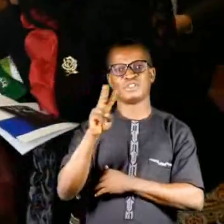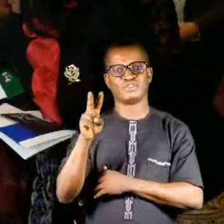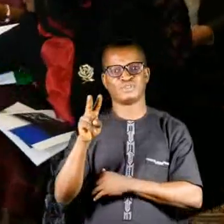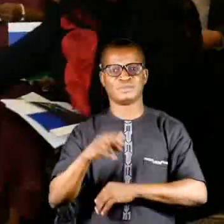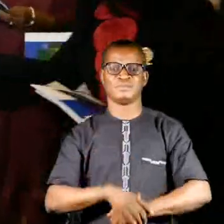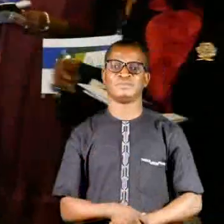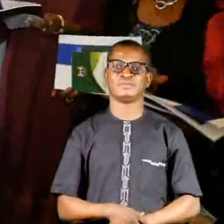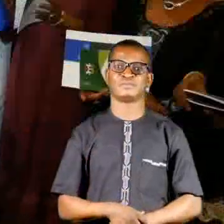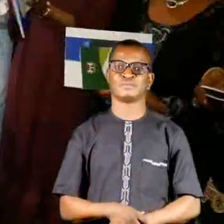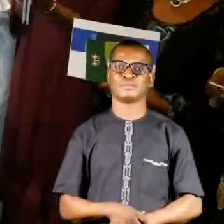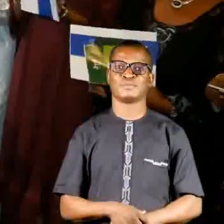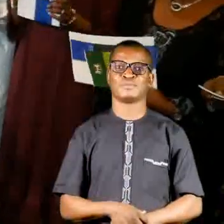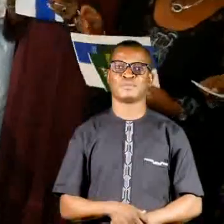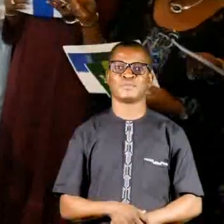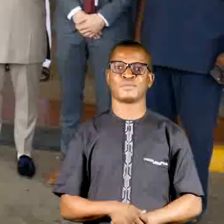2022.